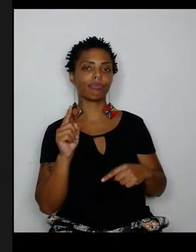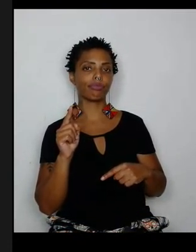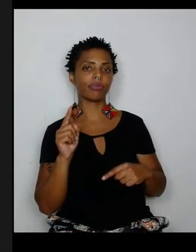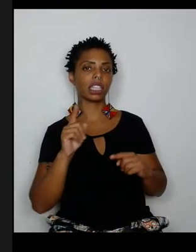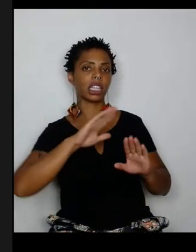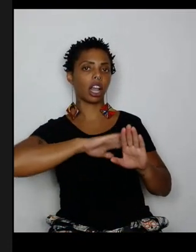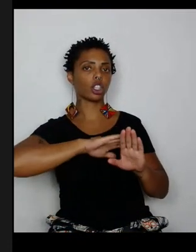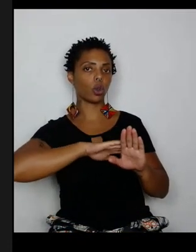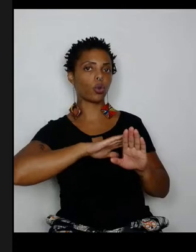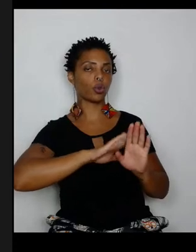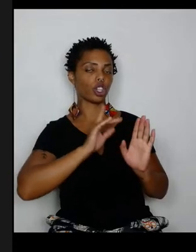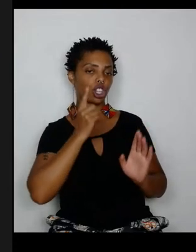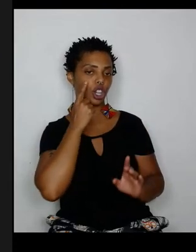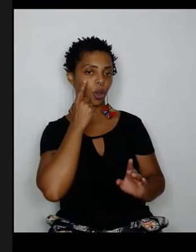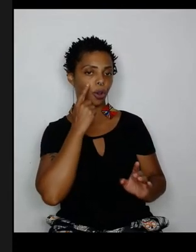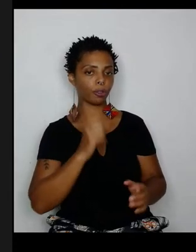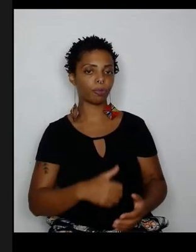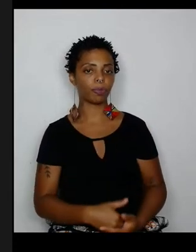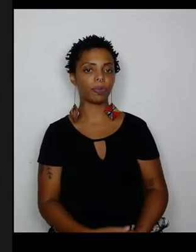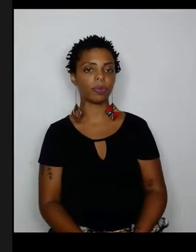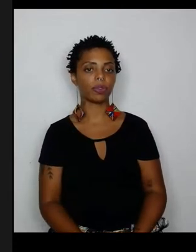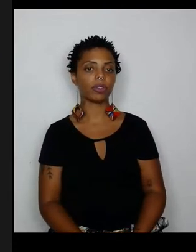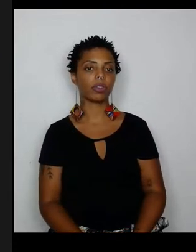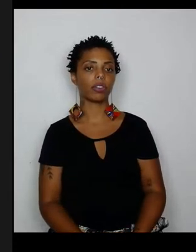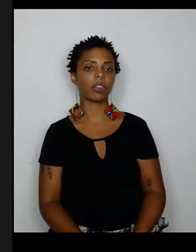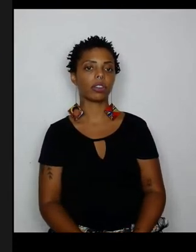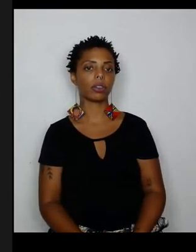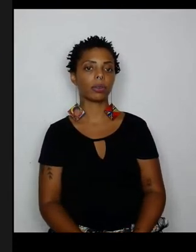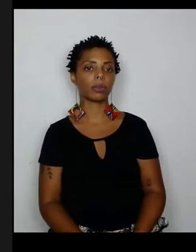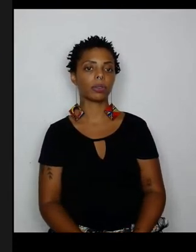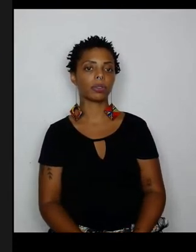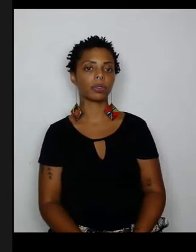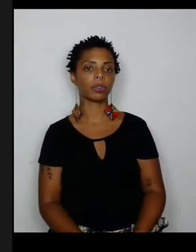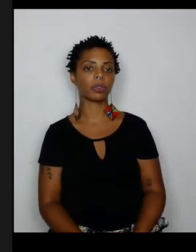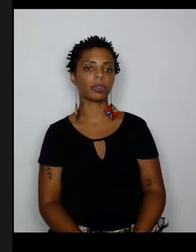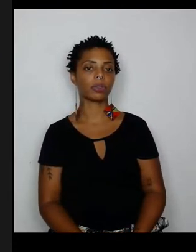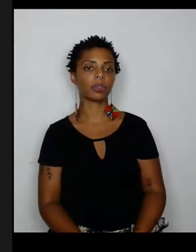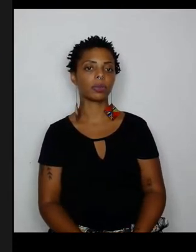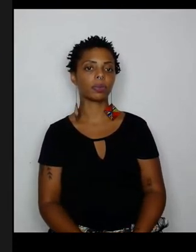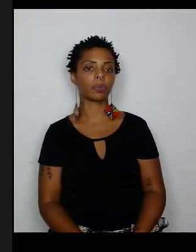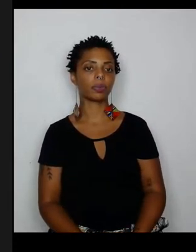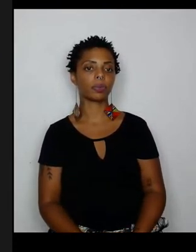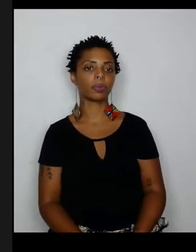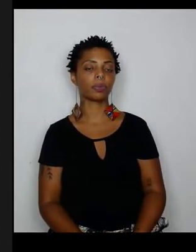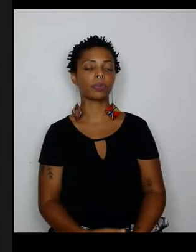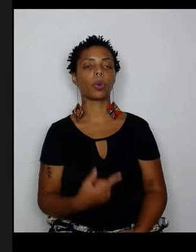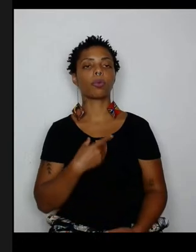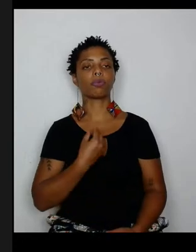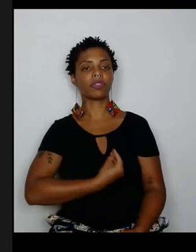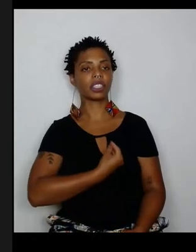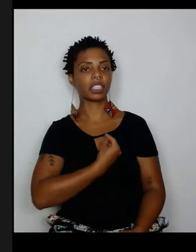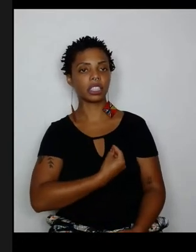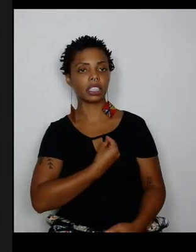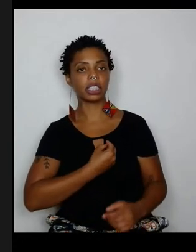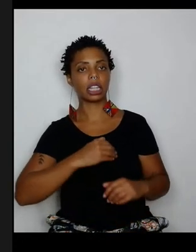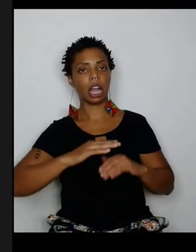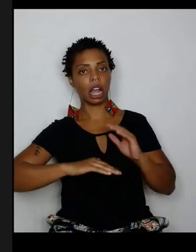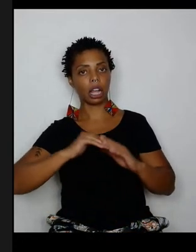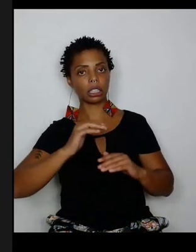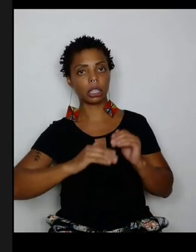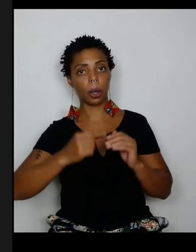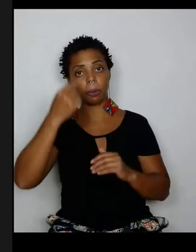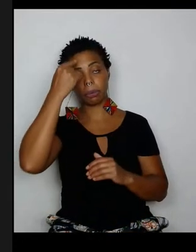actions thoughts and words have to be completely consistent that's why i i